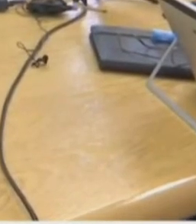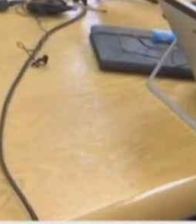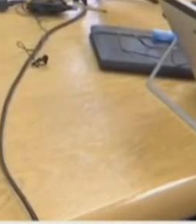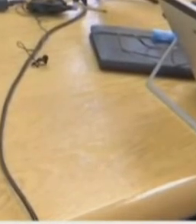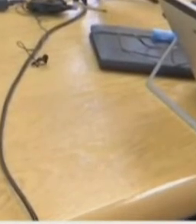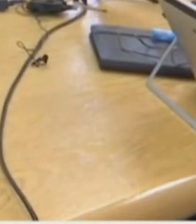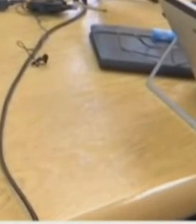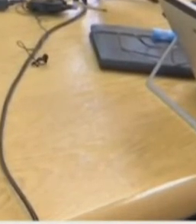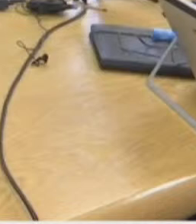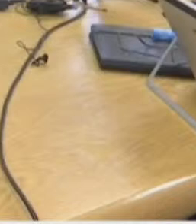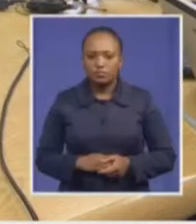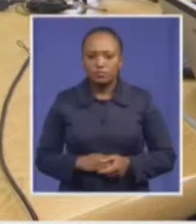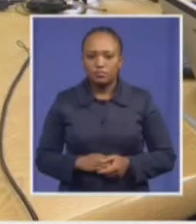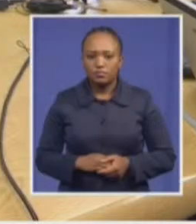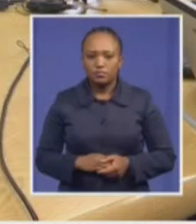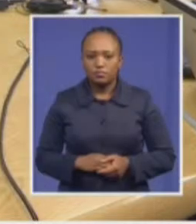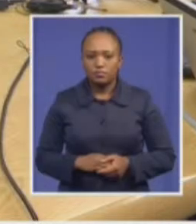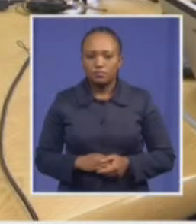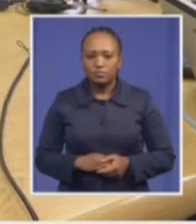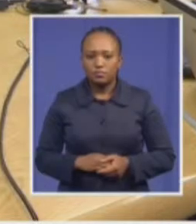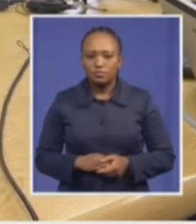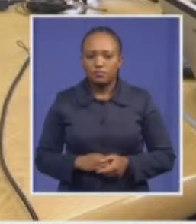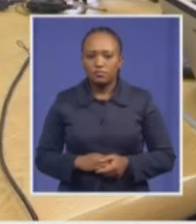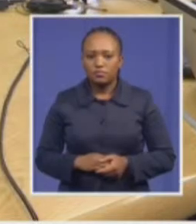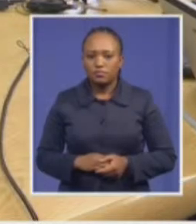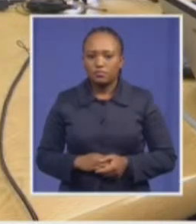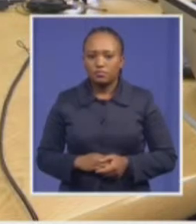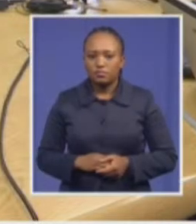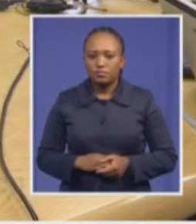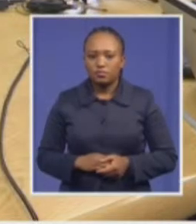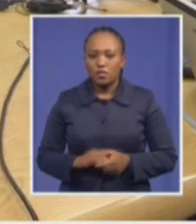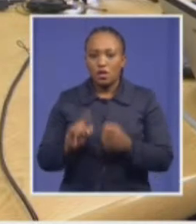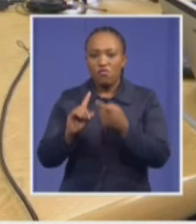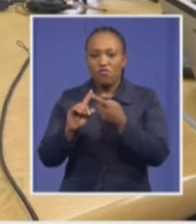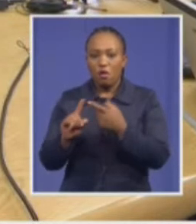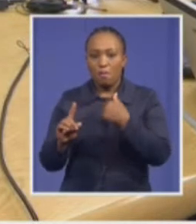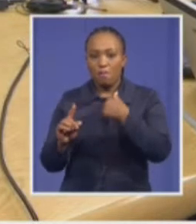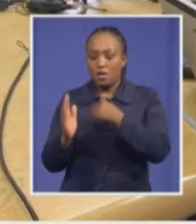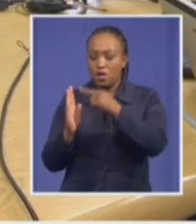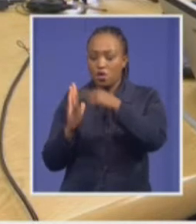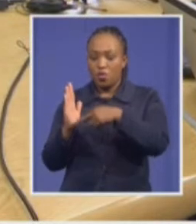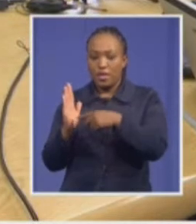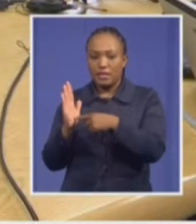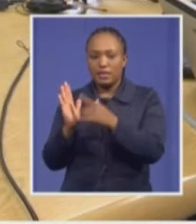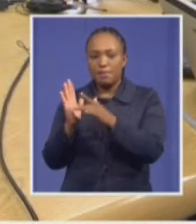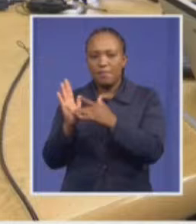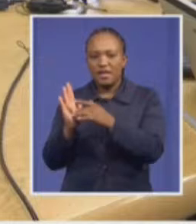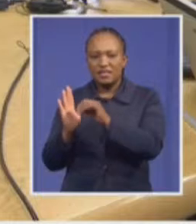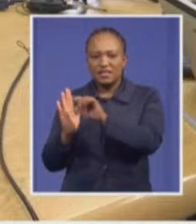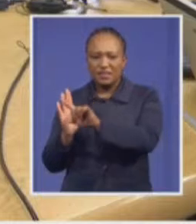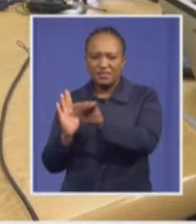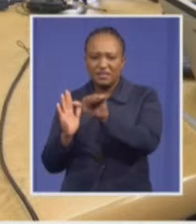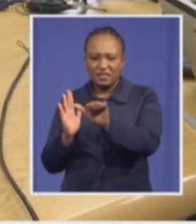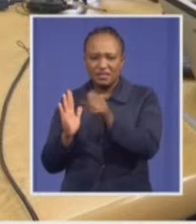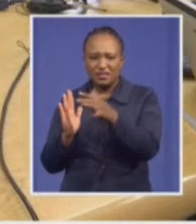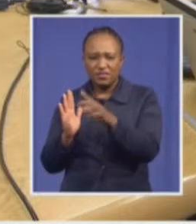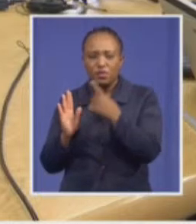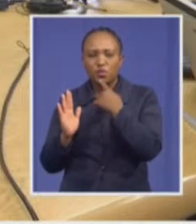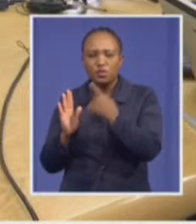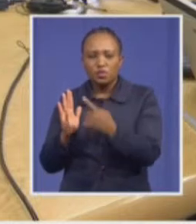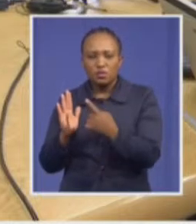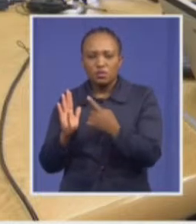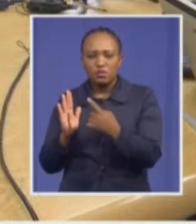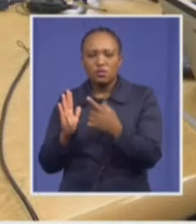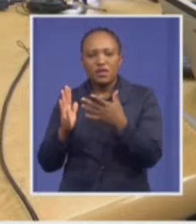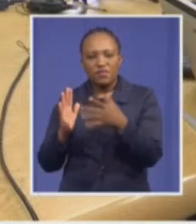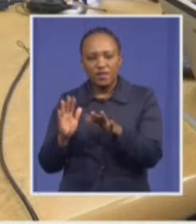From what I can read on page 76, it says, having completed its investigation or the